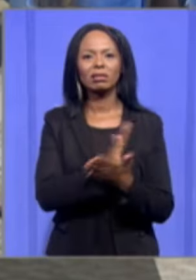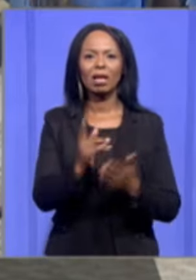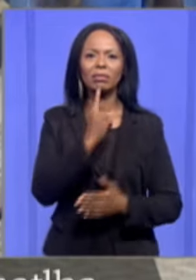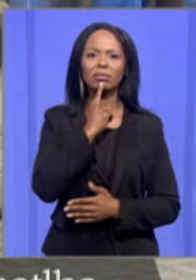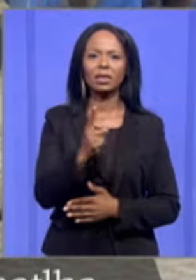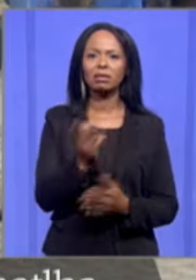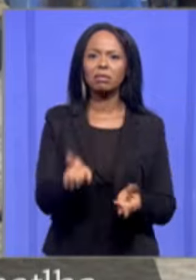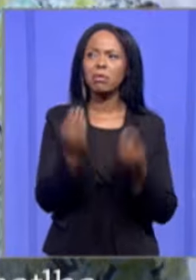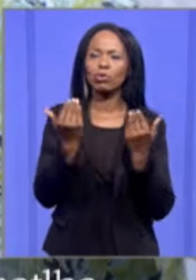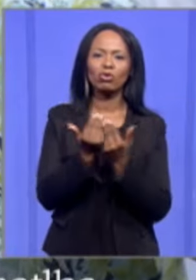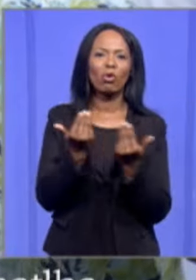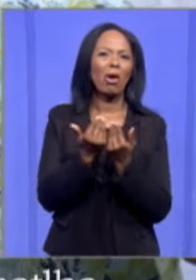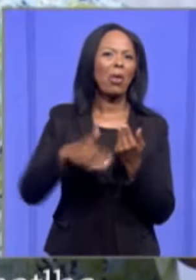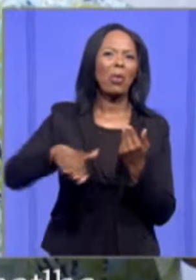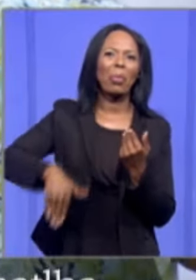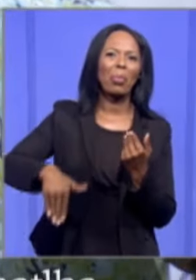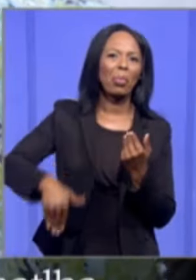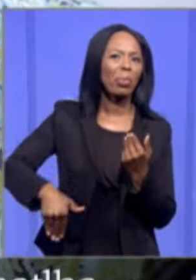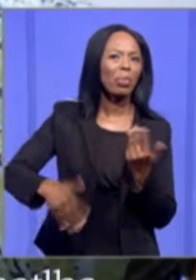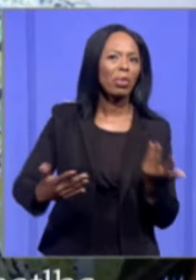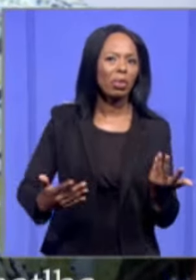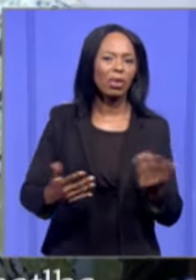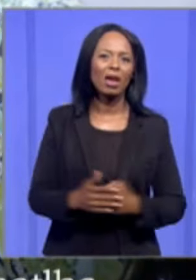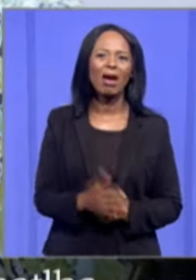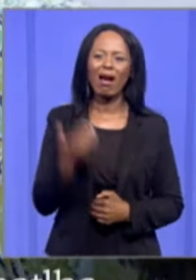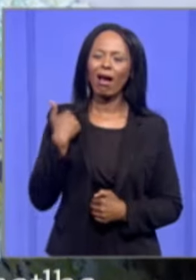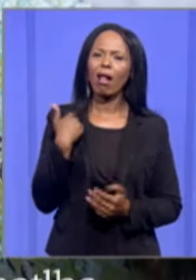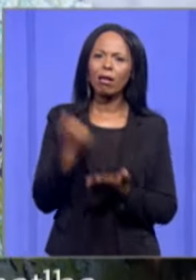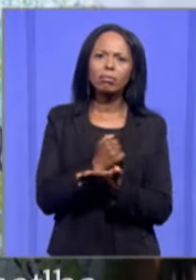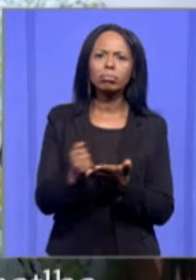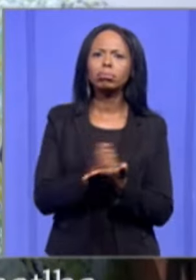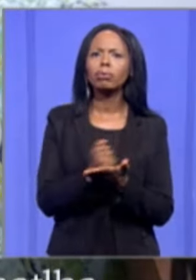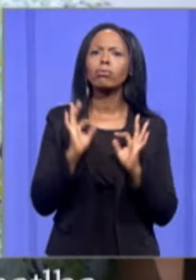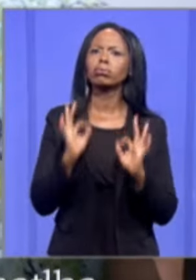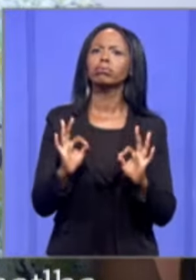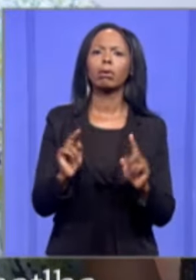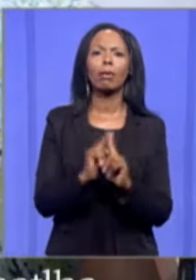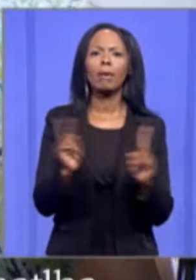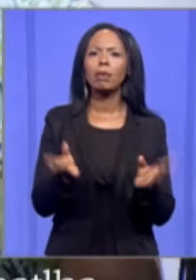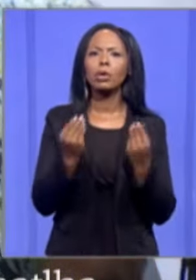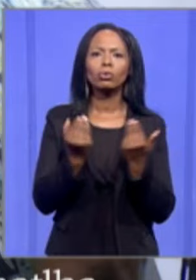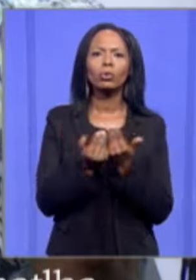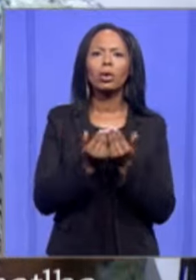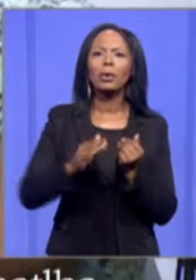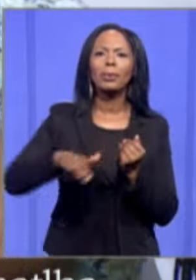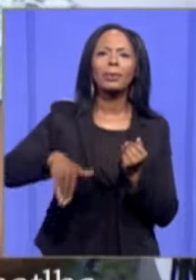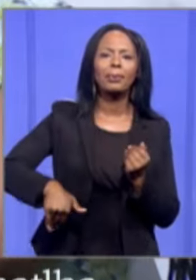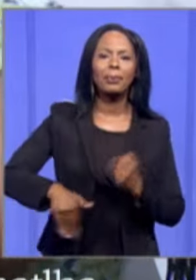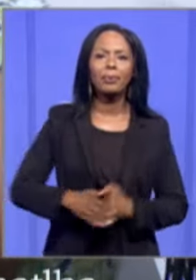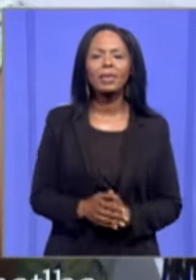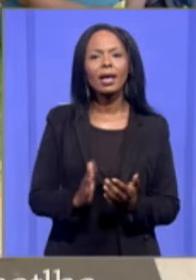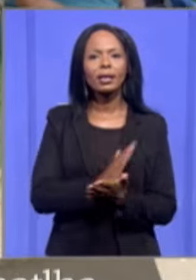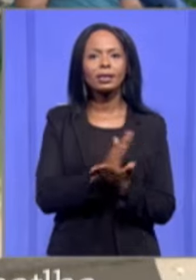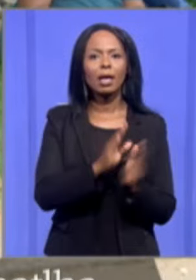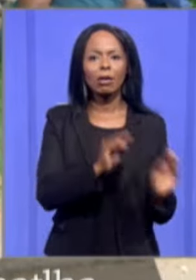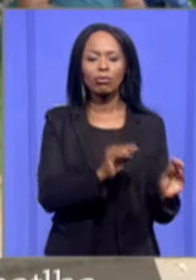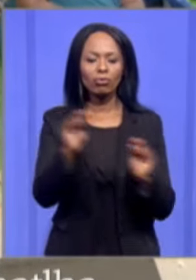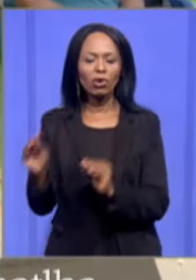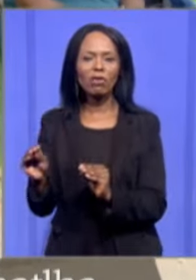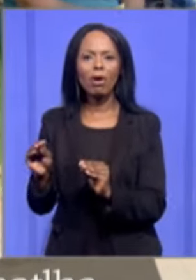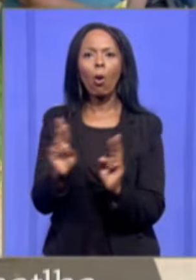ise ba abele diphatlha kwa dikolong le mororo ba kwadisitse ka nako. Ba bangwe ba ba fudugileng ba solofela go abelwa diphatlha